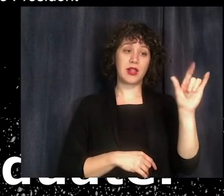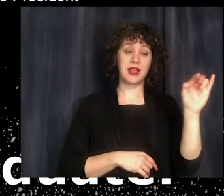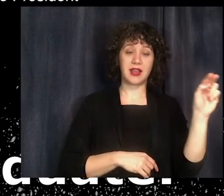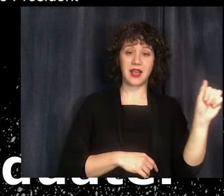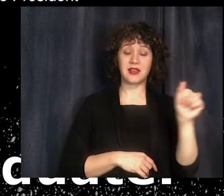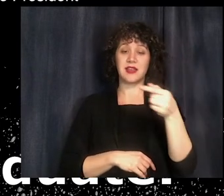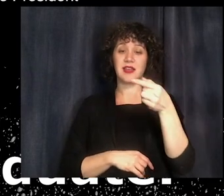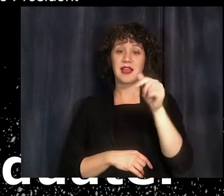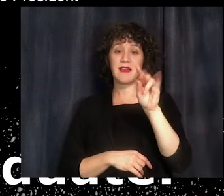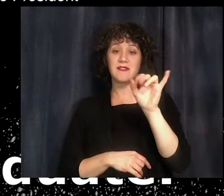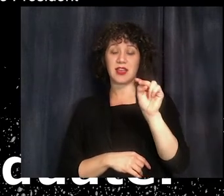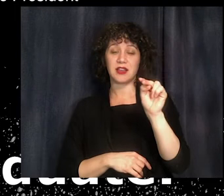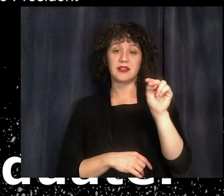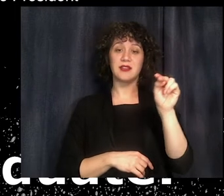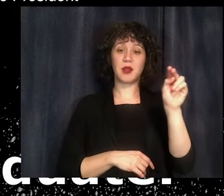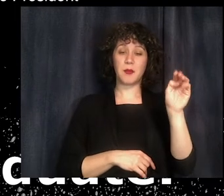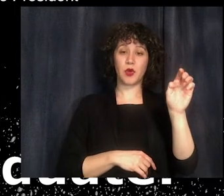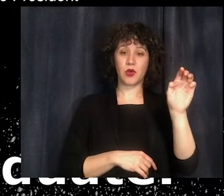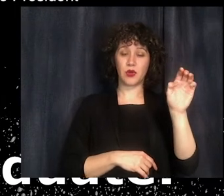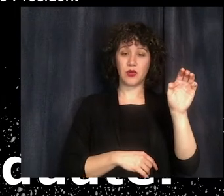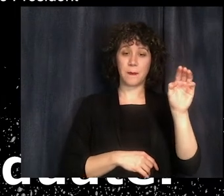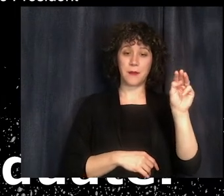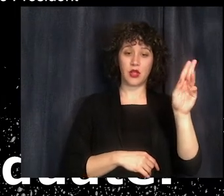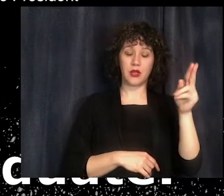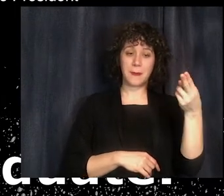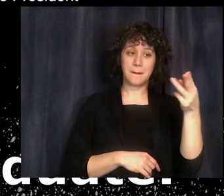Gavin Mulhaney, Owen Mulhaney,